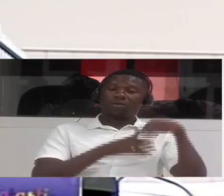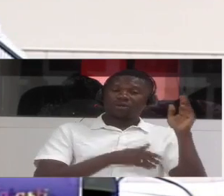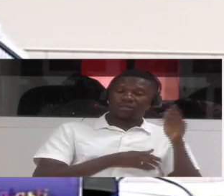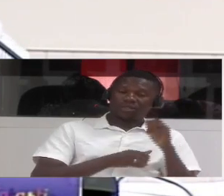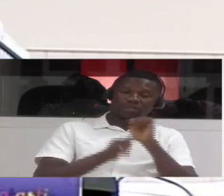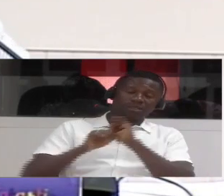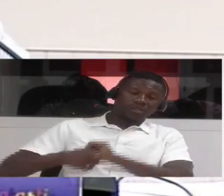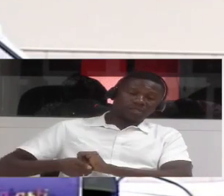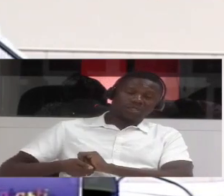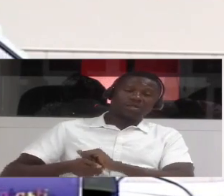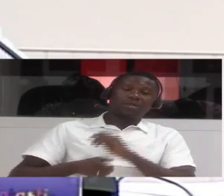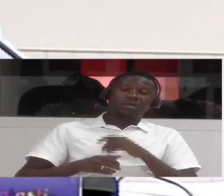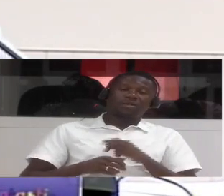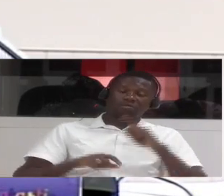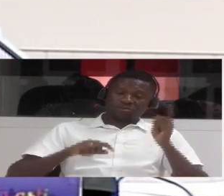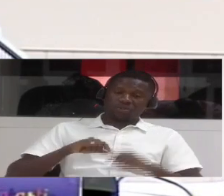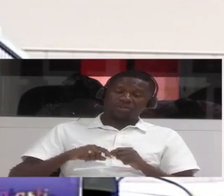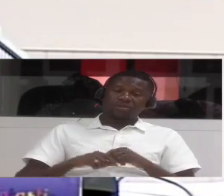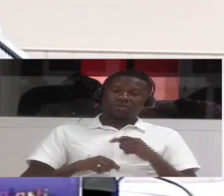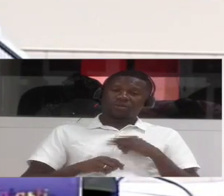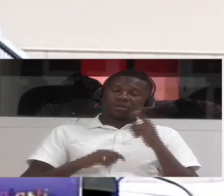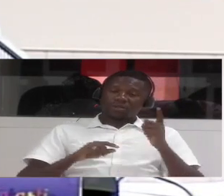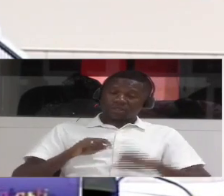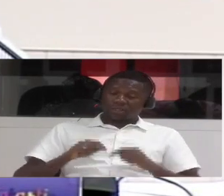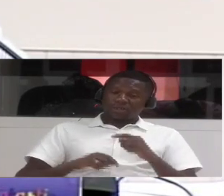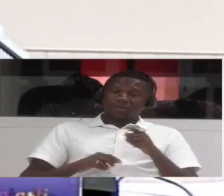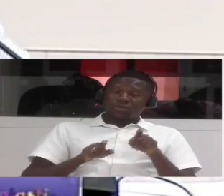detained and prosecuted. She was charged with